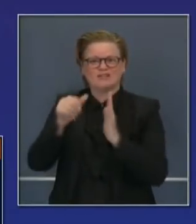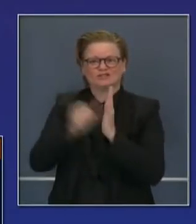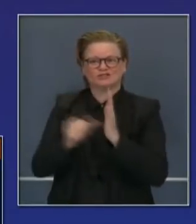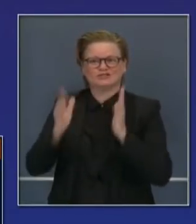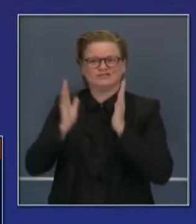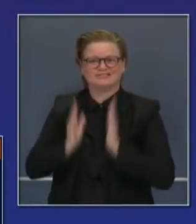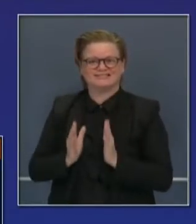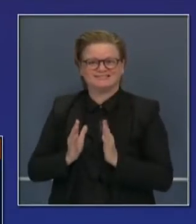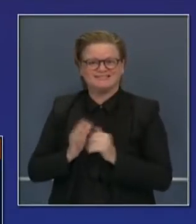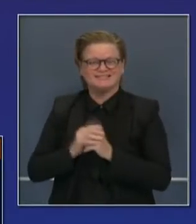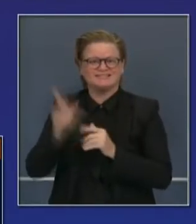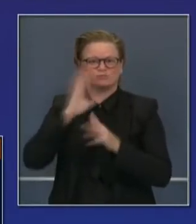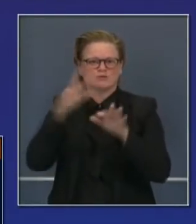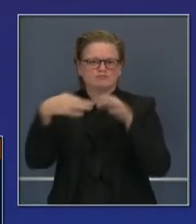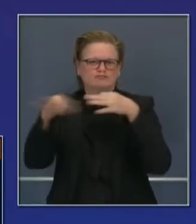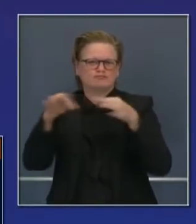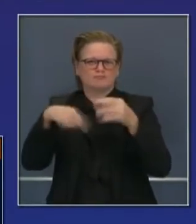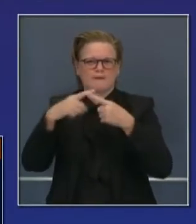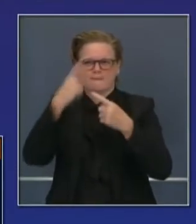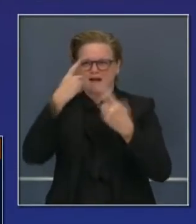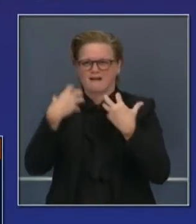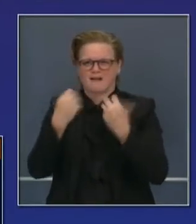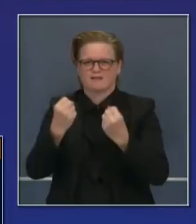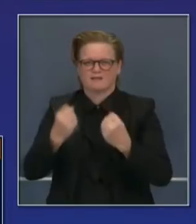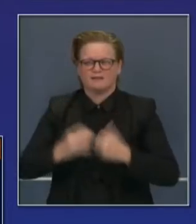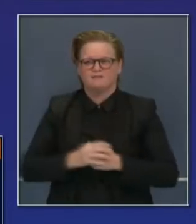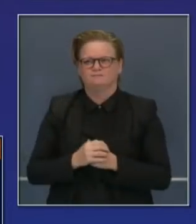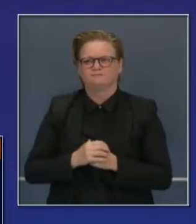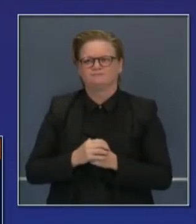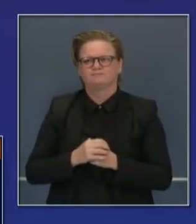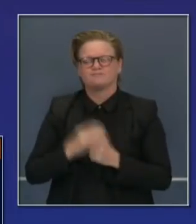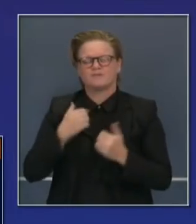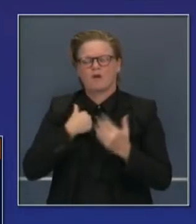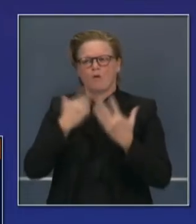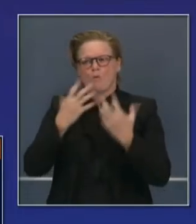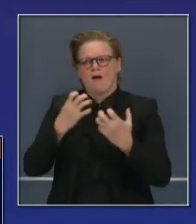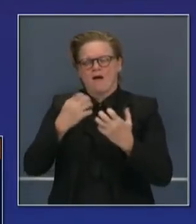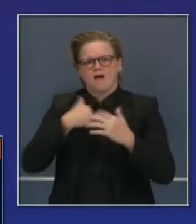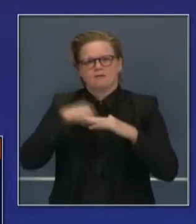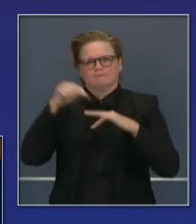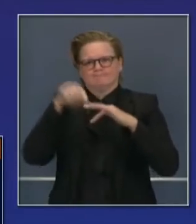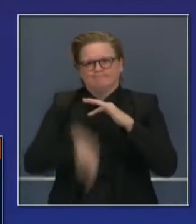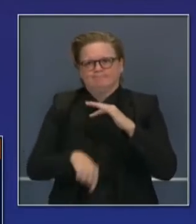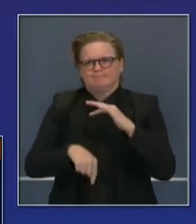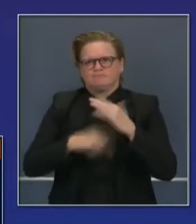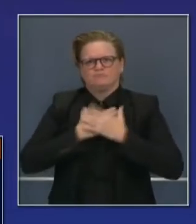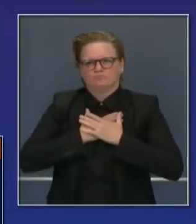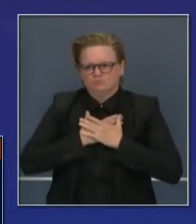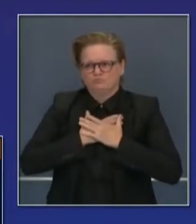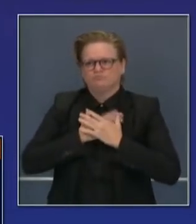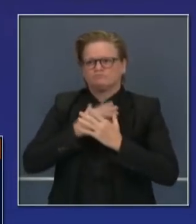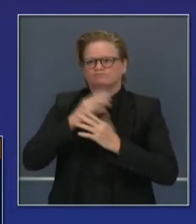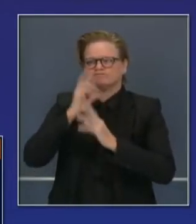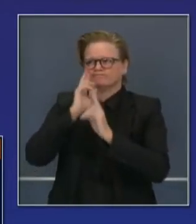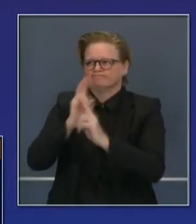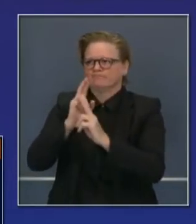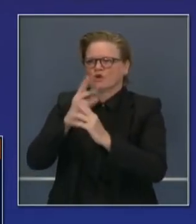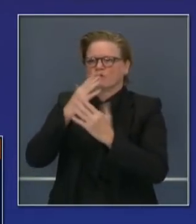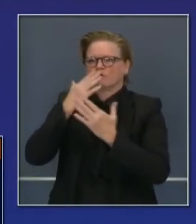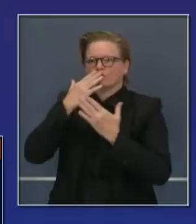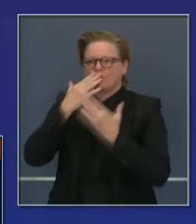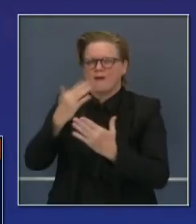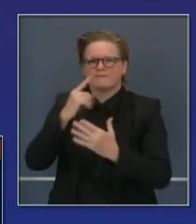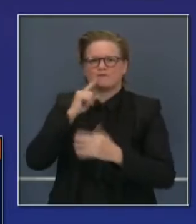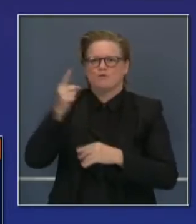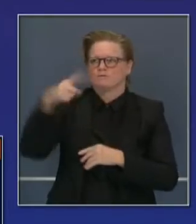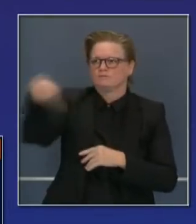want to just express my deep respect and admiration to our firefighters. It is not lost on